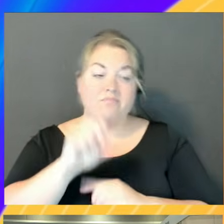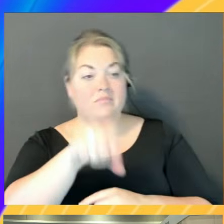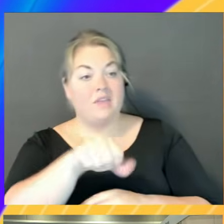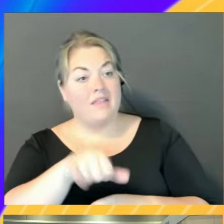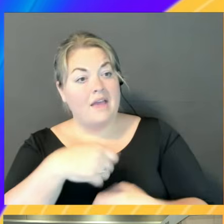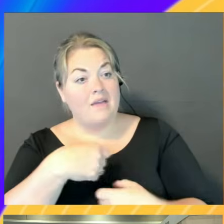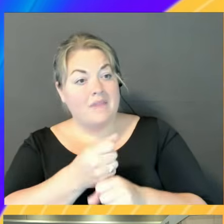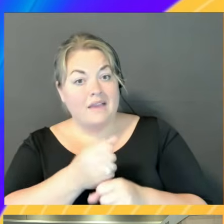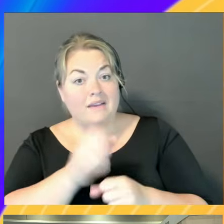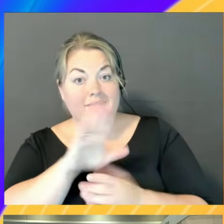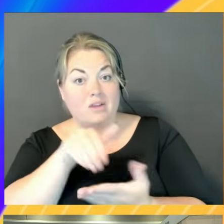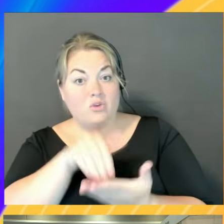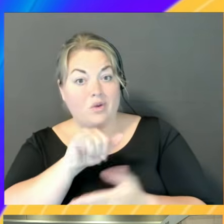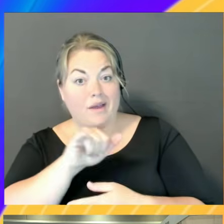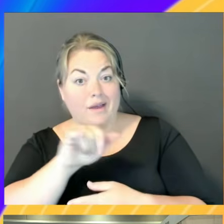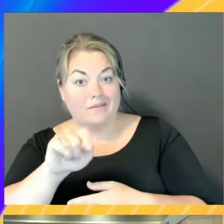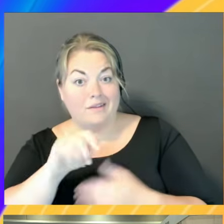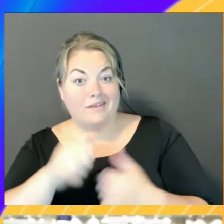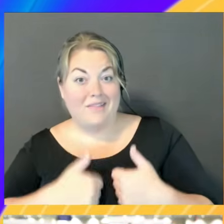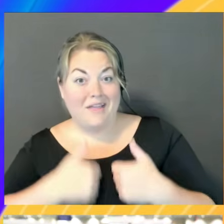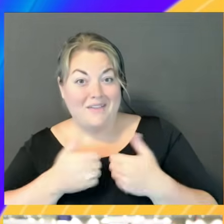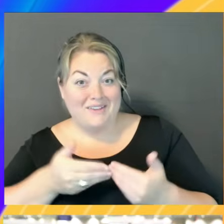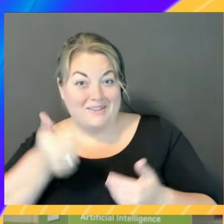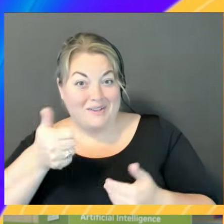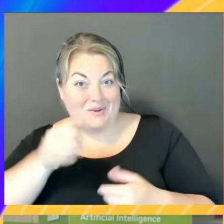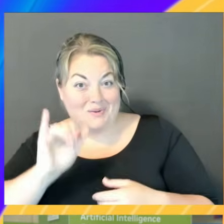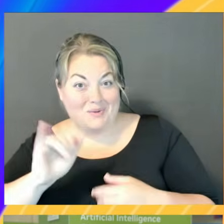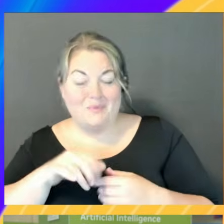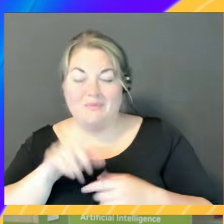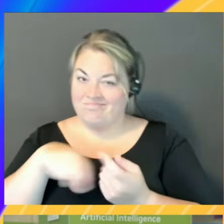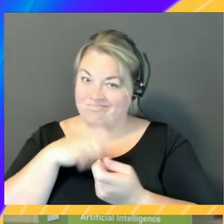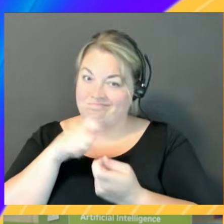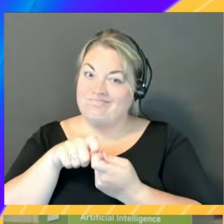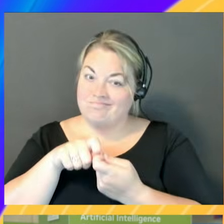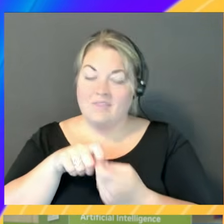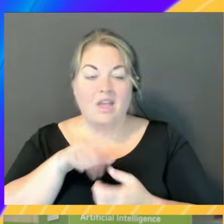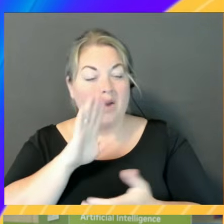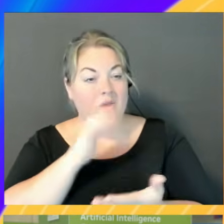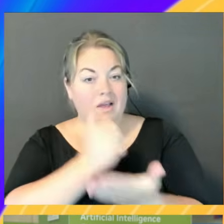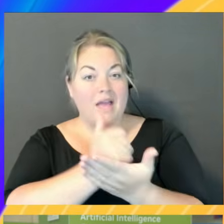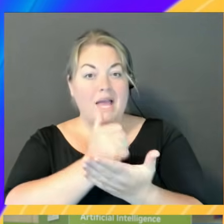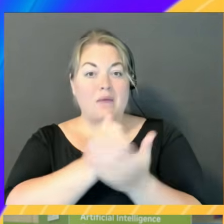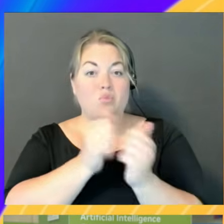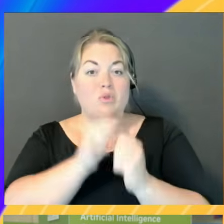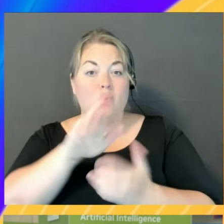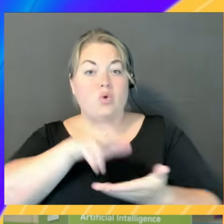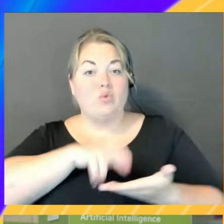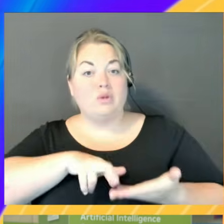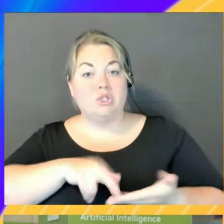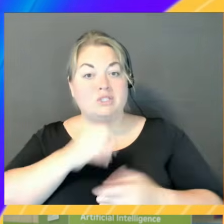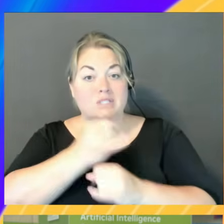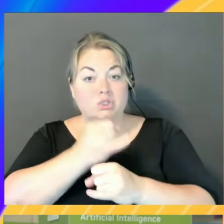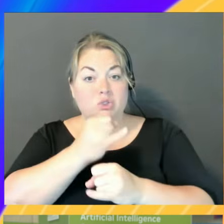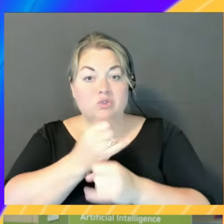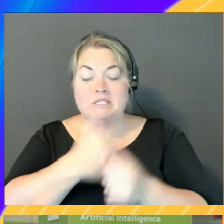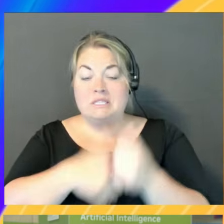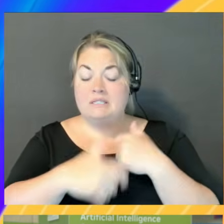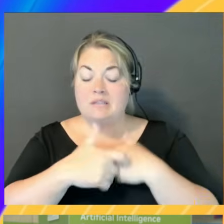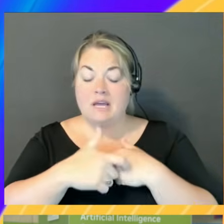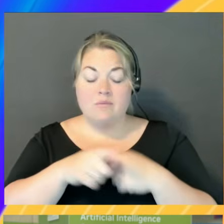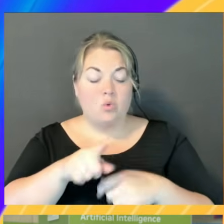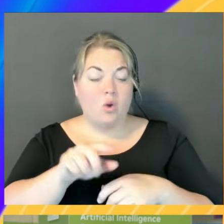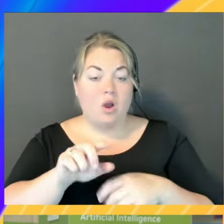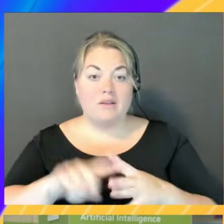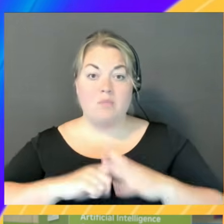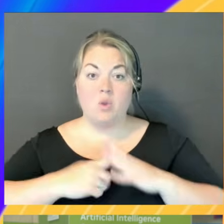life a lot easier. So Sure. Exactly. And so this would help, like, your research institutions. Yeah. Anytime you're deploying workspaces,